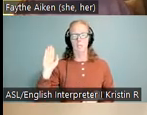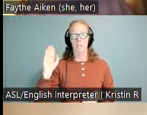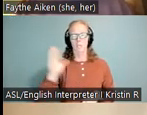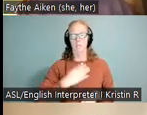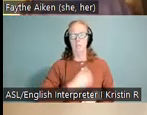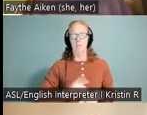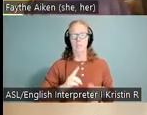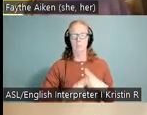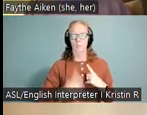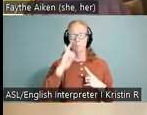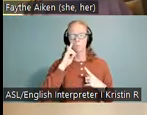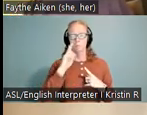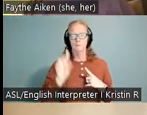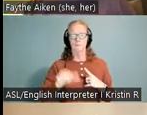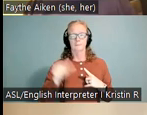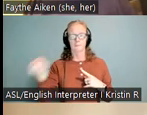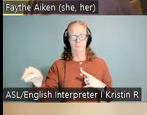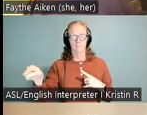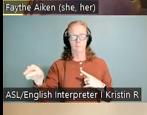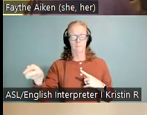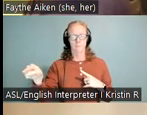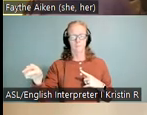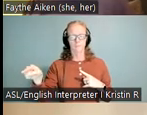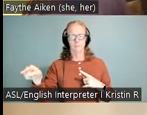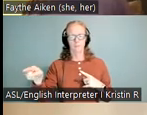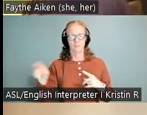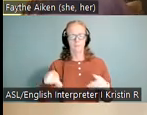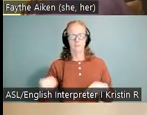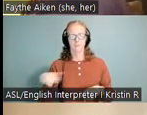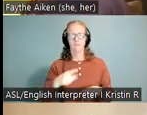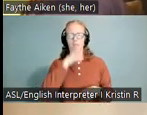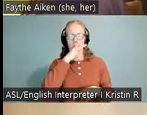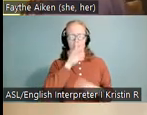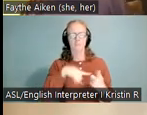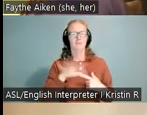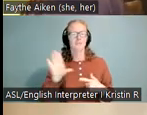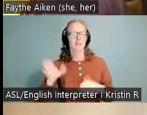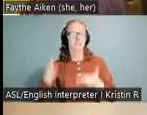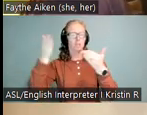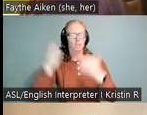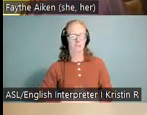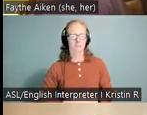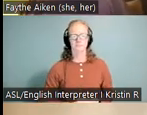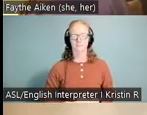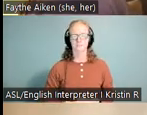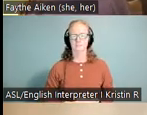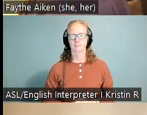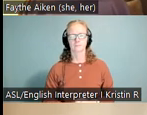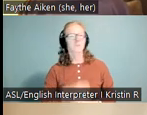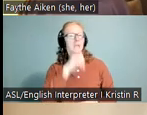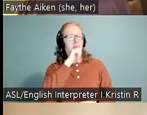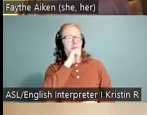to go there and see if they have a suggestion. Not a